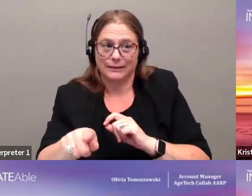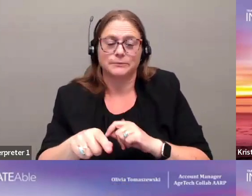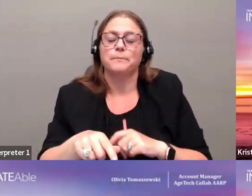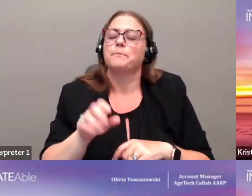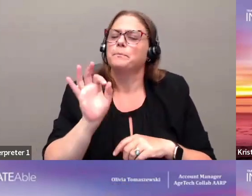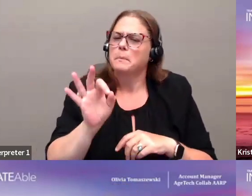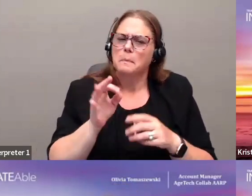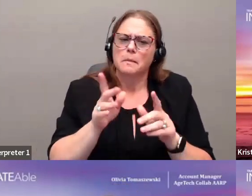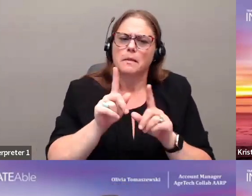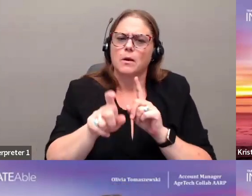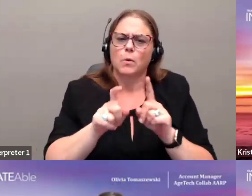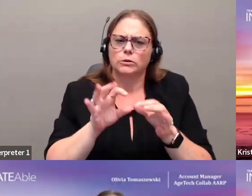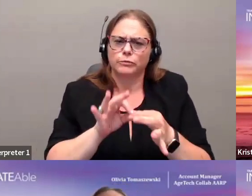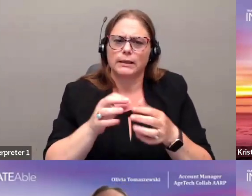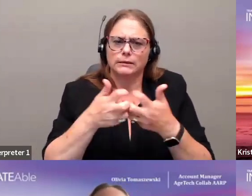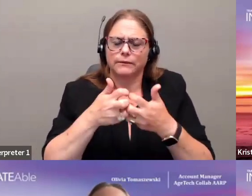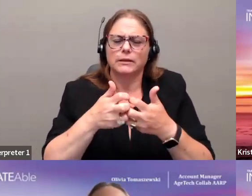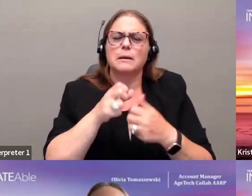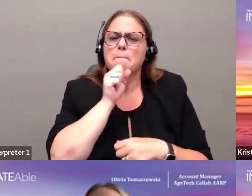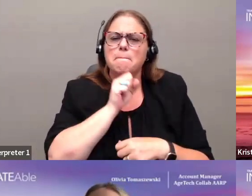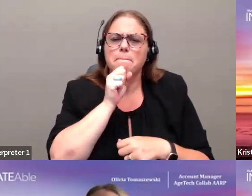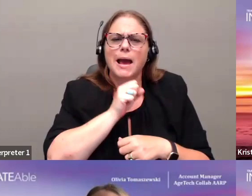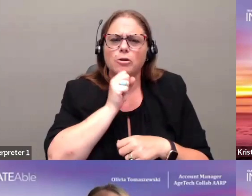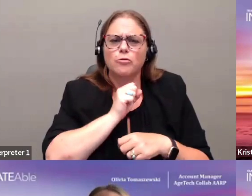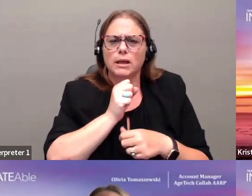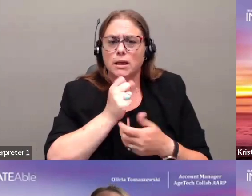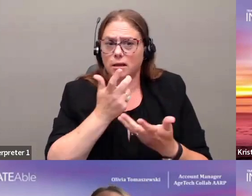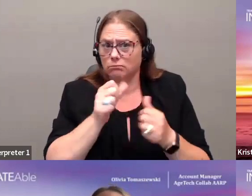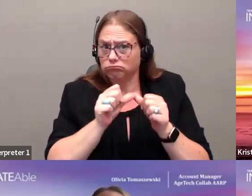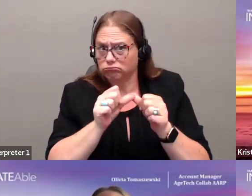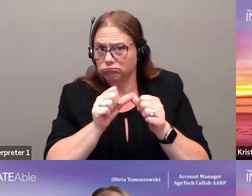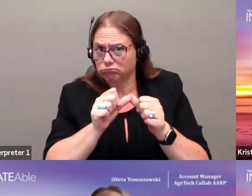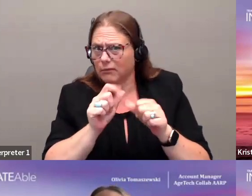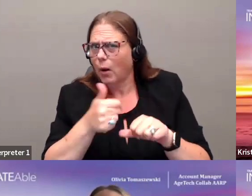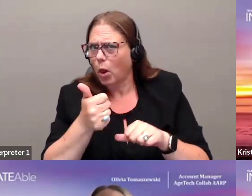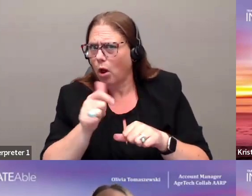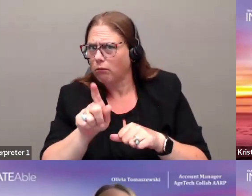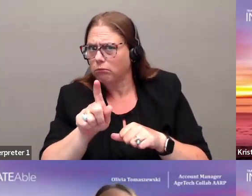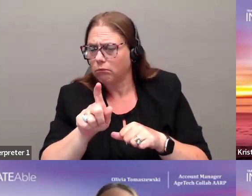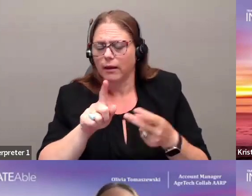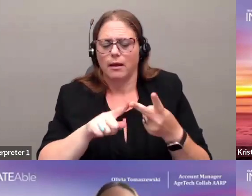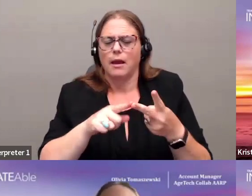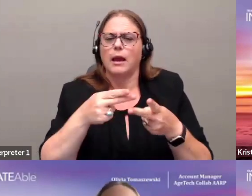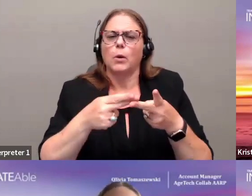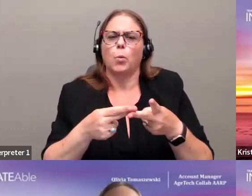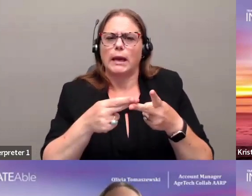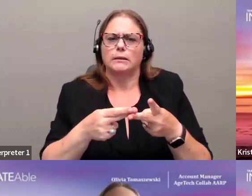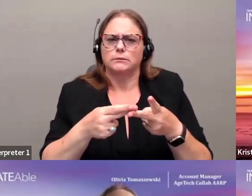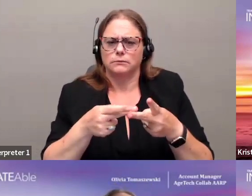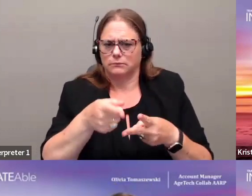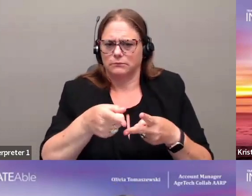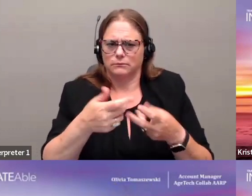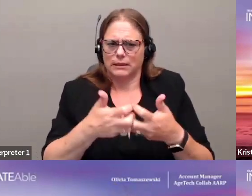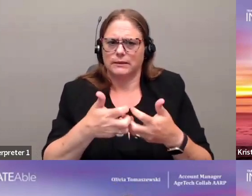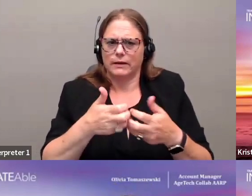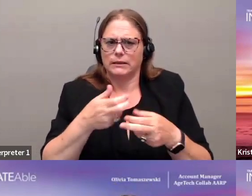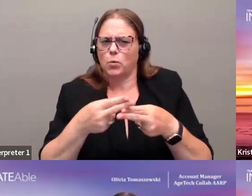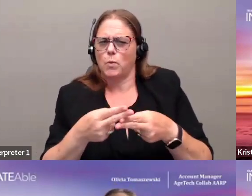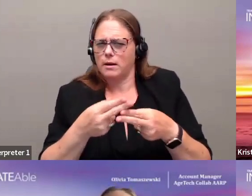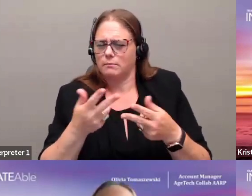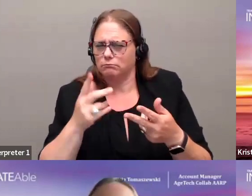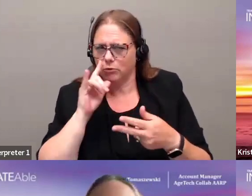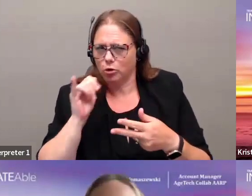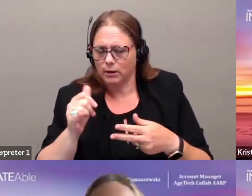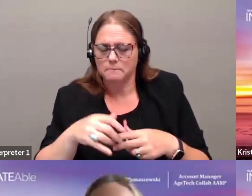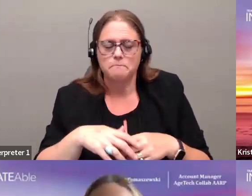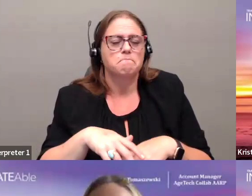device-based. I'm just curious what the battery life on it is, and then also the weight of the product. Thank you. So first